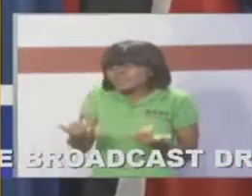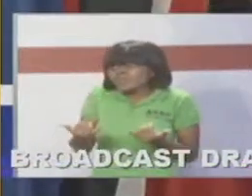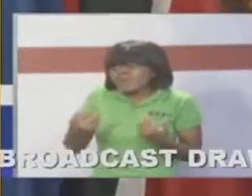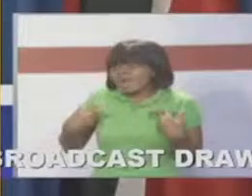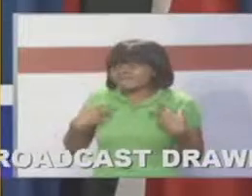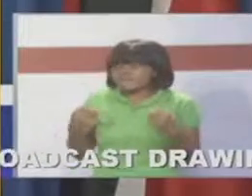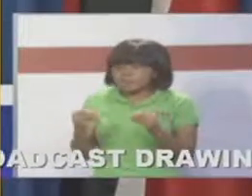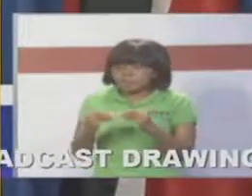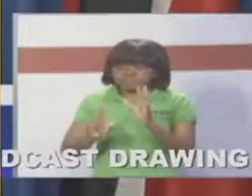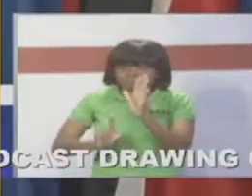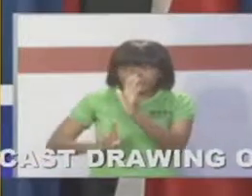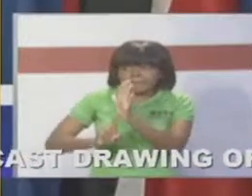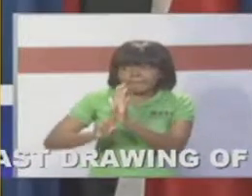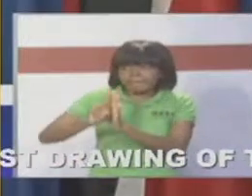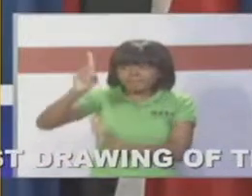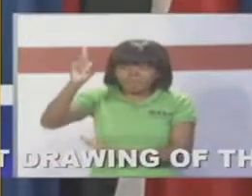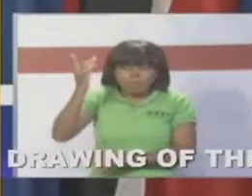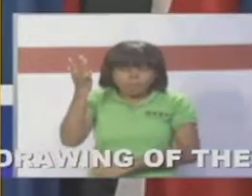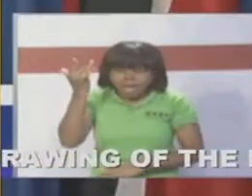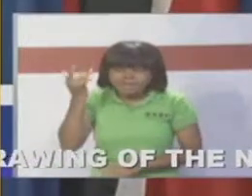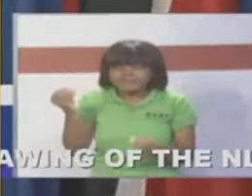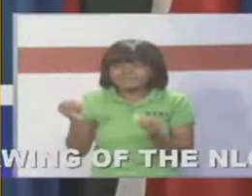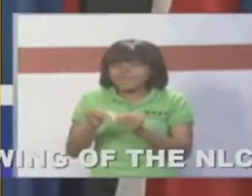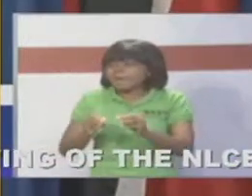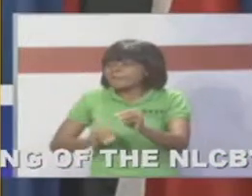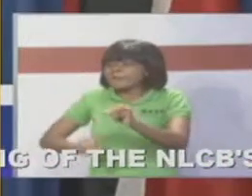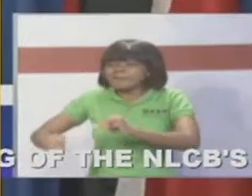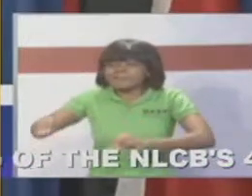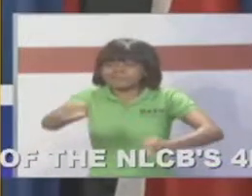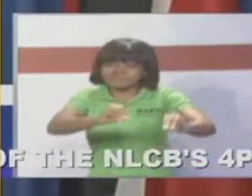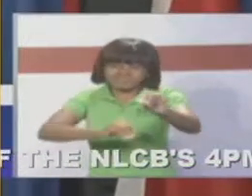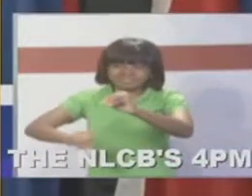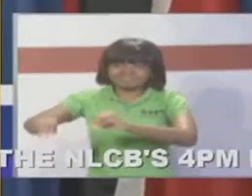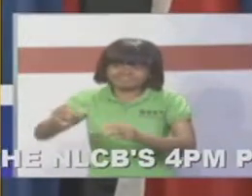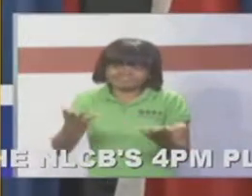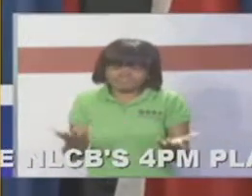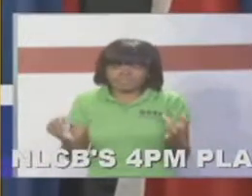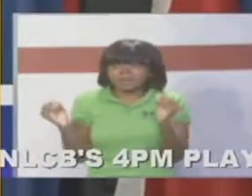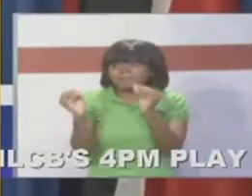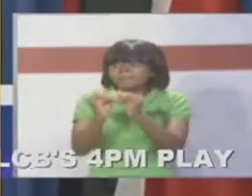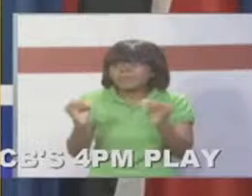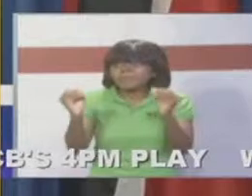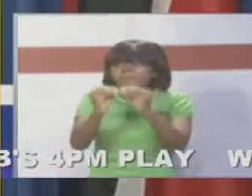add to this. And that's the understanding of it. Right?